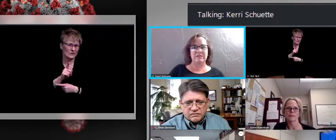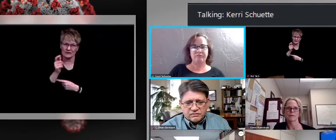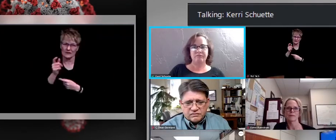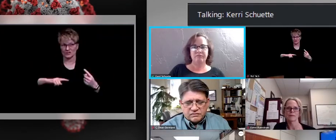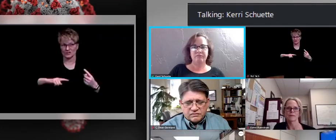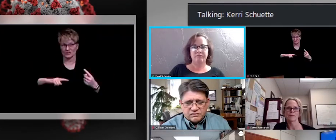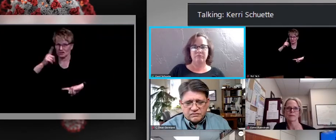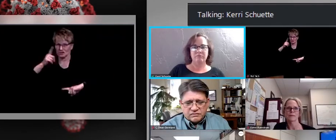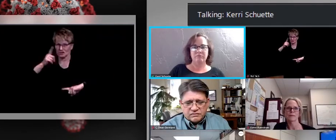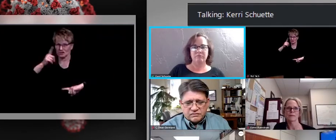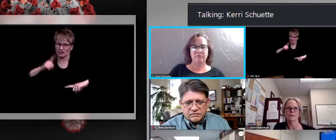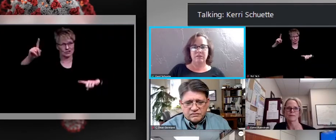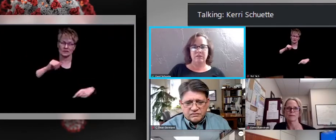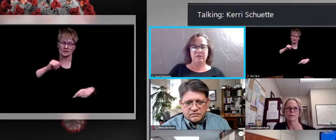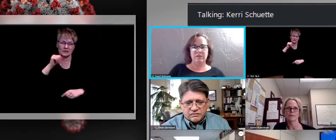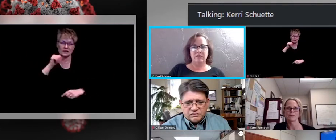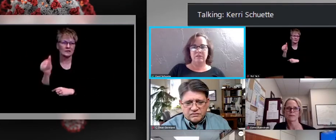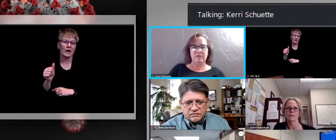size.